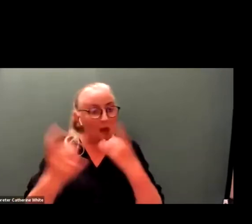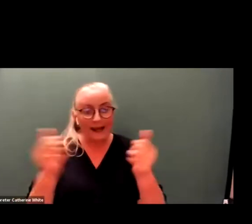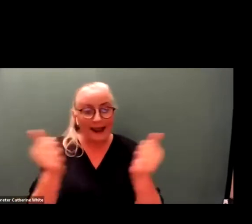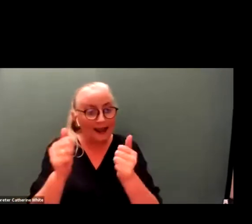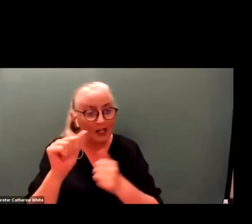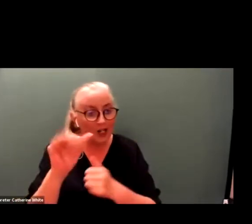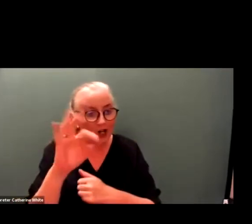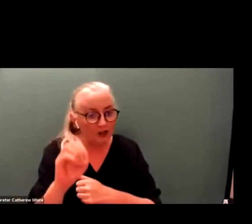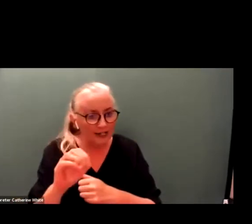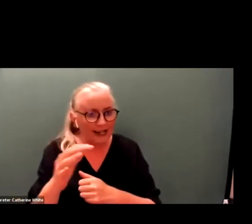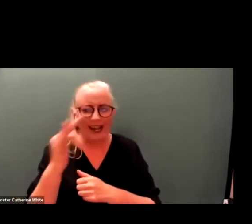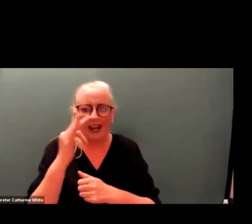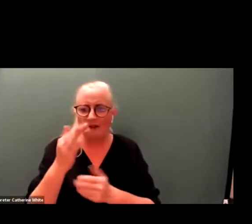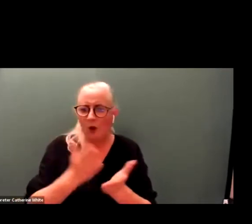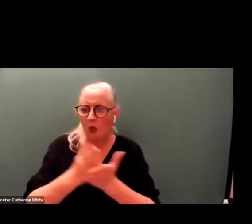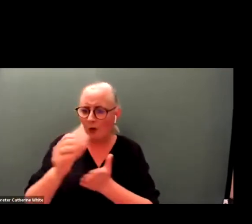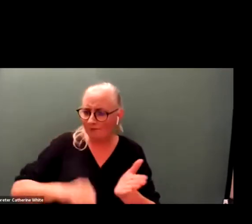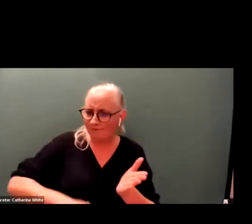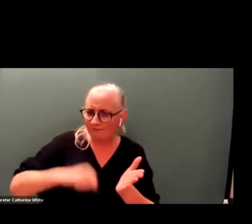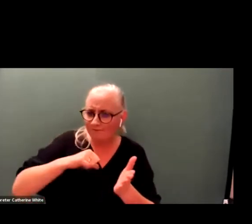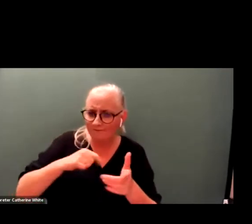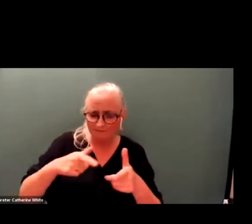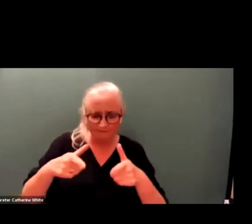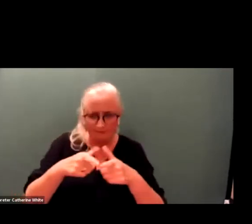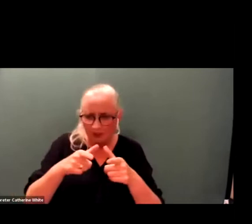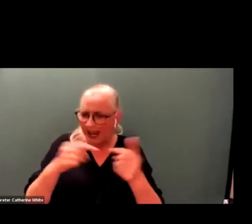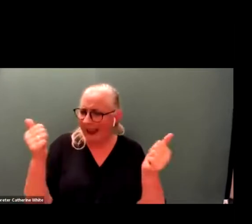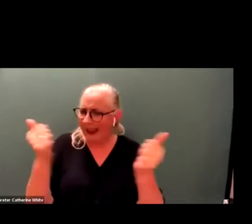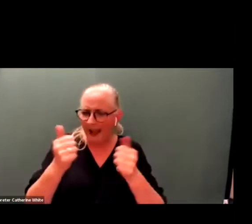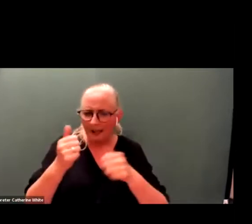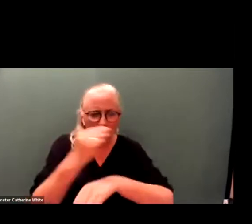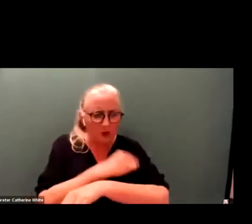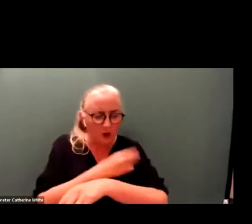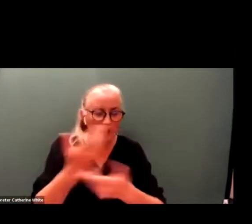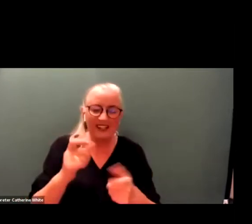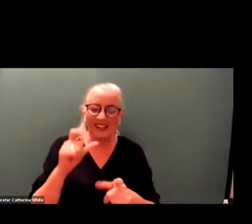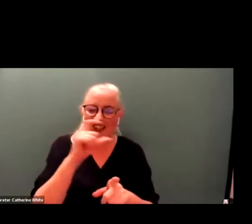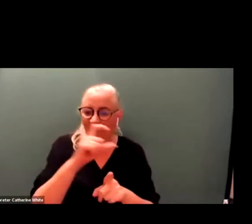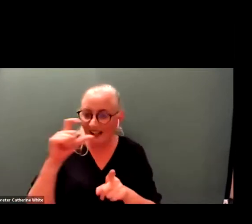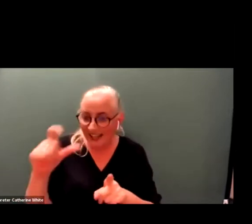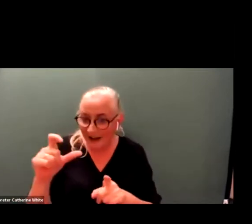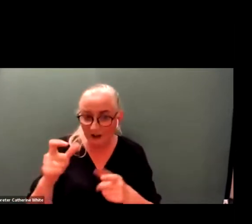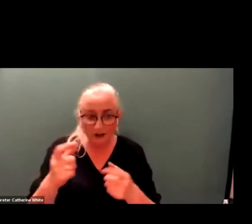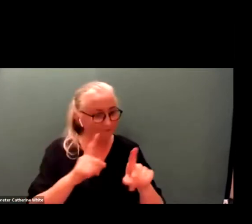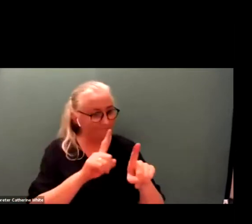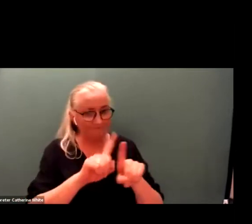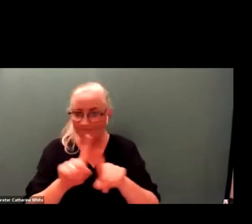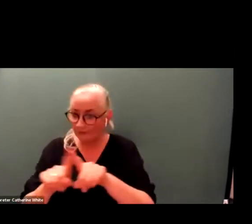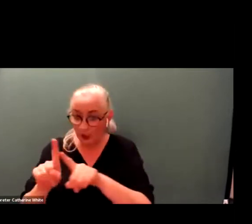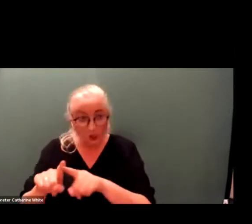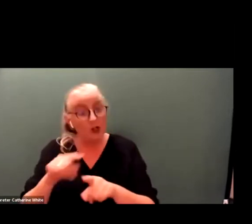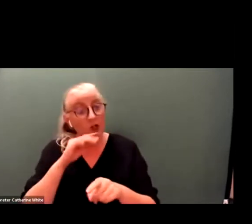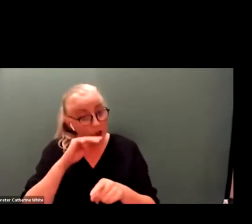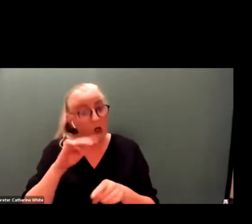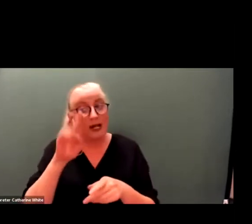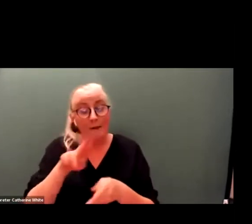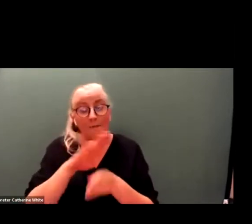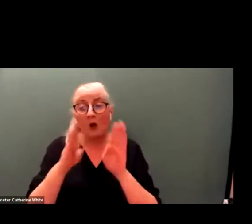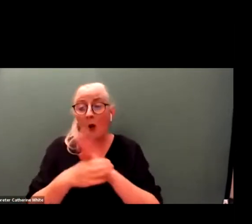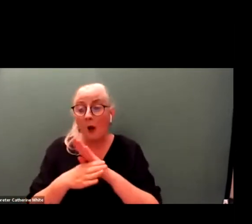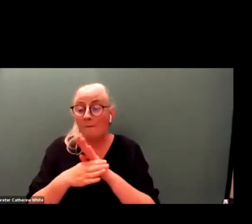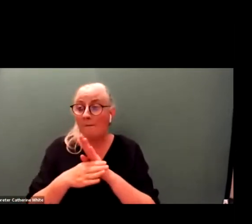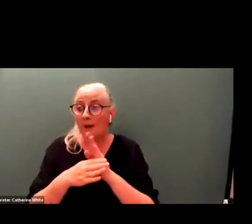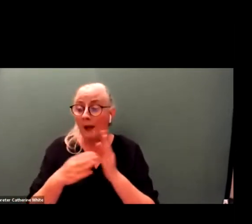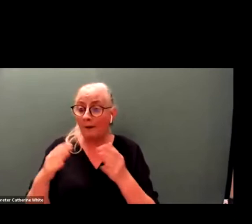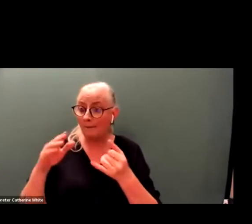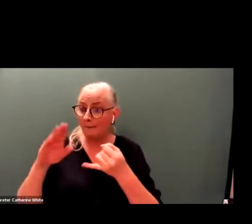women undergoing surgery for a gynecological malignancy like cervical cancer or something like that. Women can also go into menopause from cancer